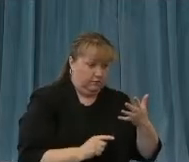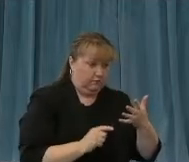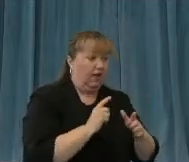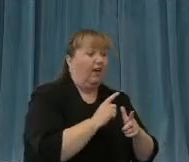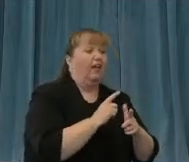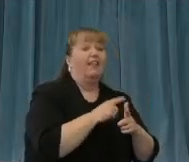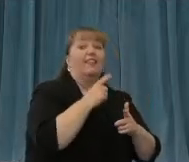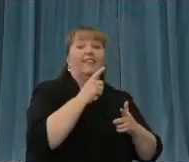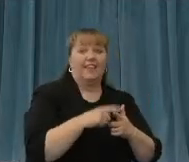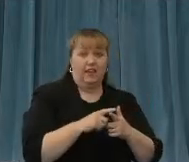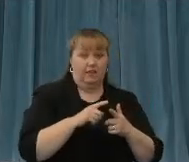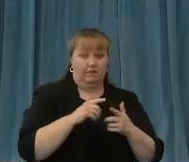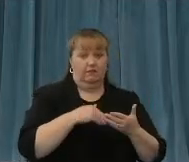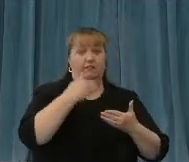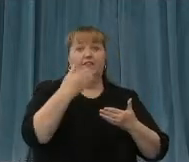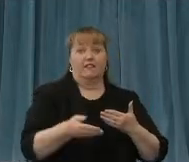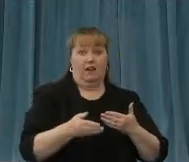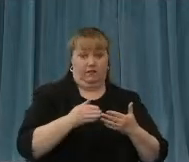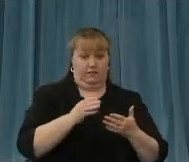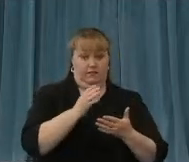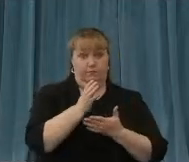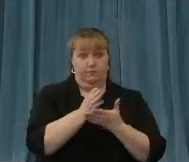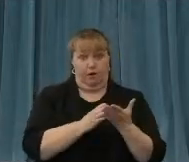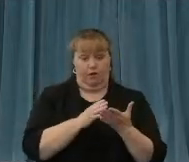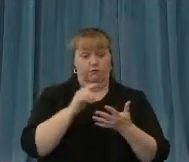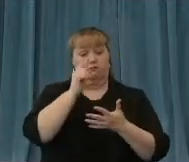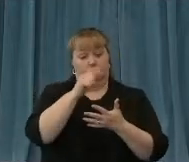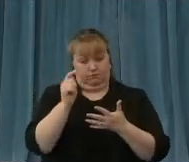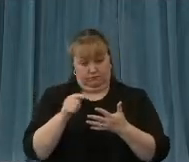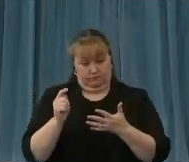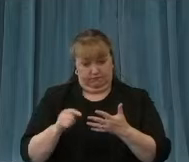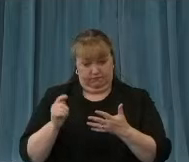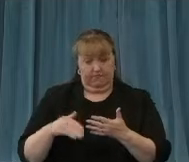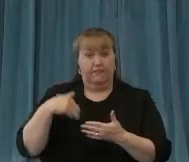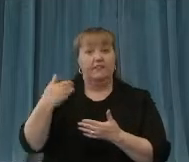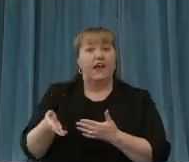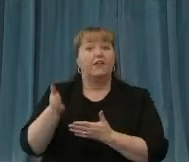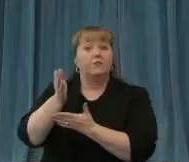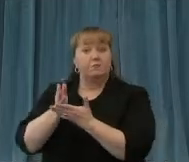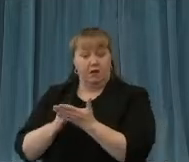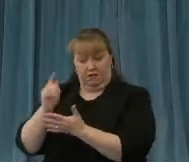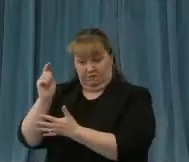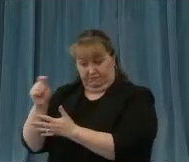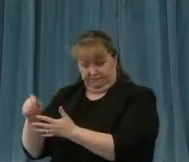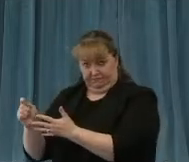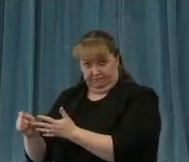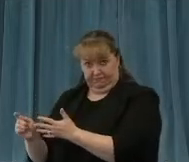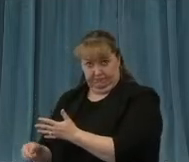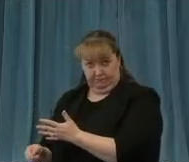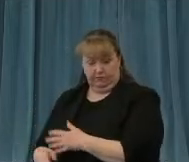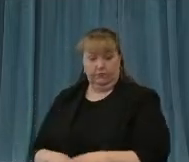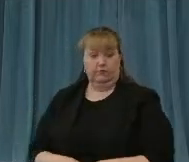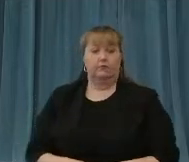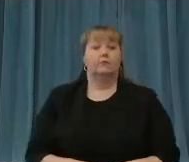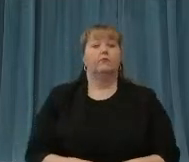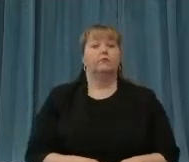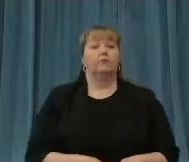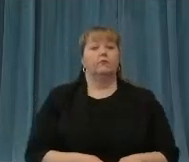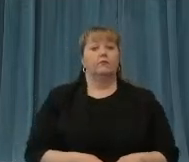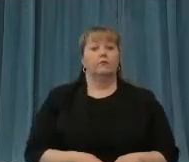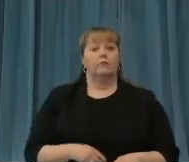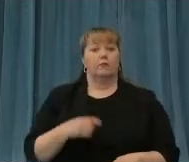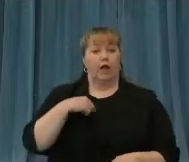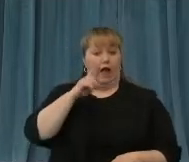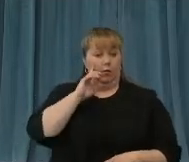like to walk you through today. Once I present our framework and criteria for reopening, I'll give a quick overview of some